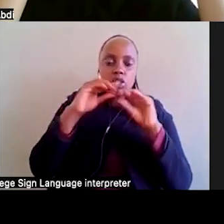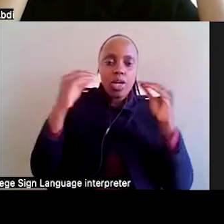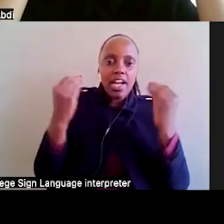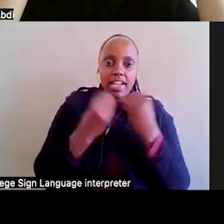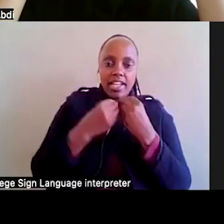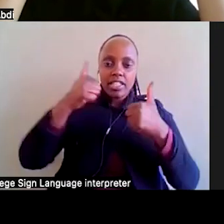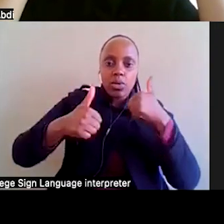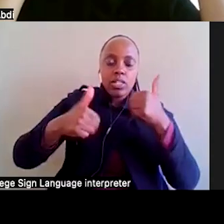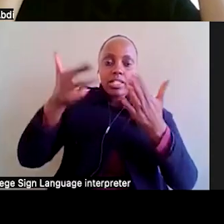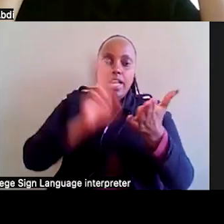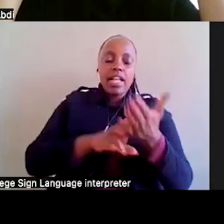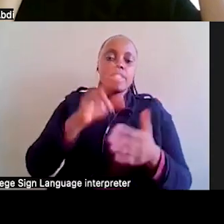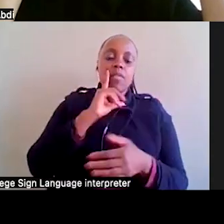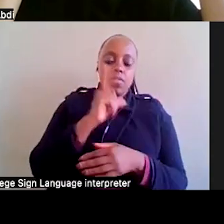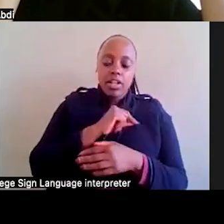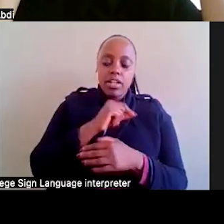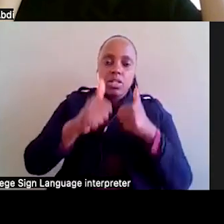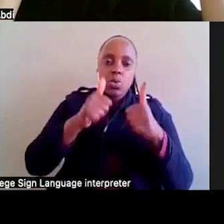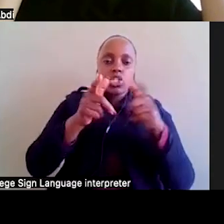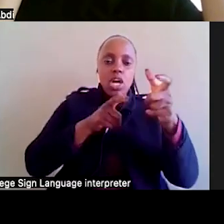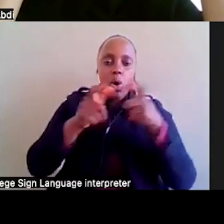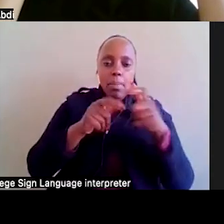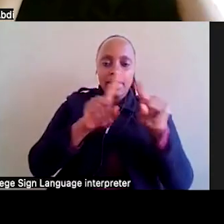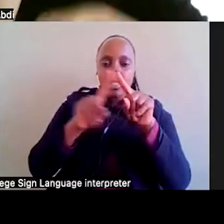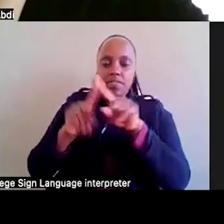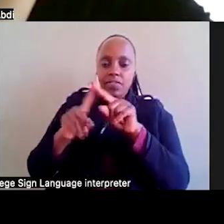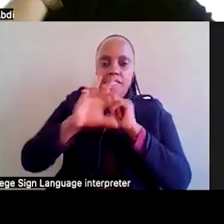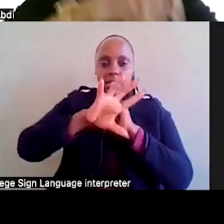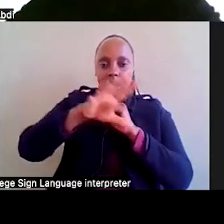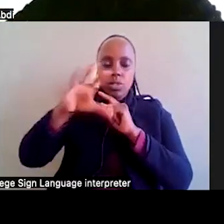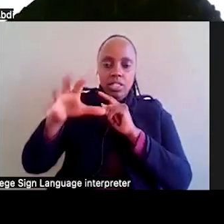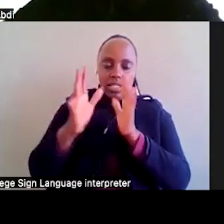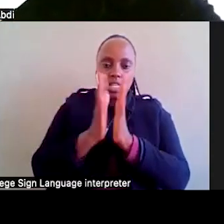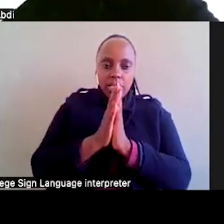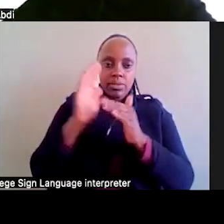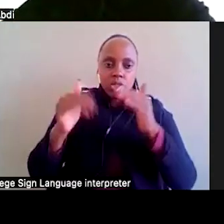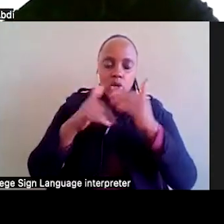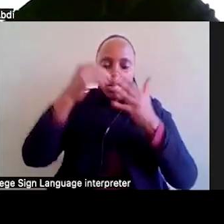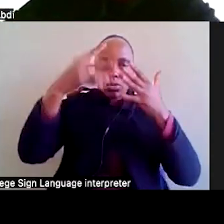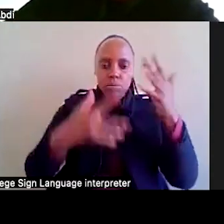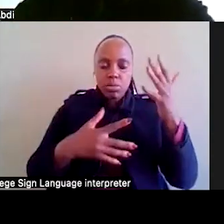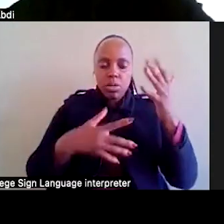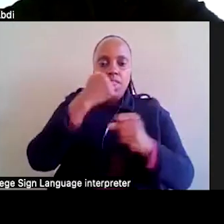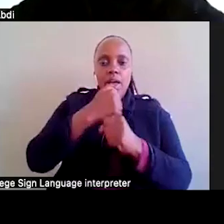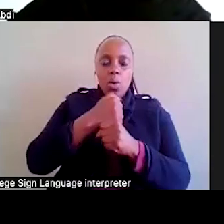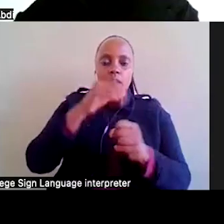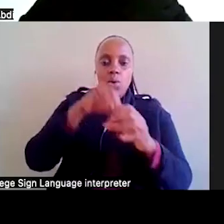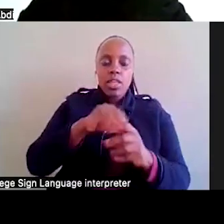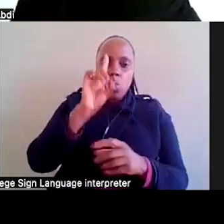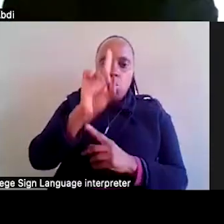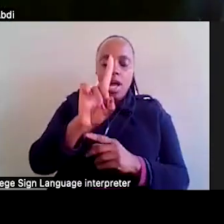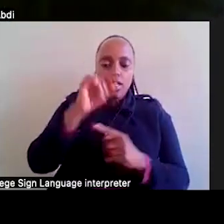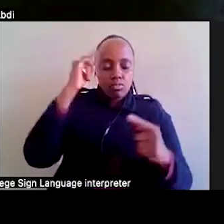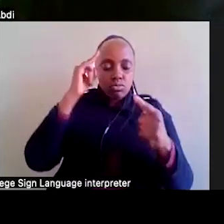have registered that are operating in different counties, and they are all operating with one common